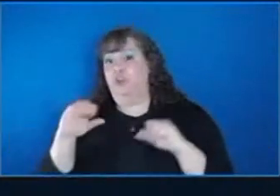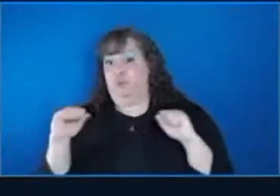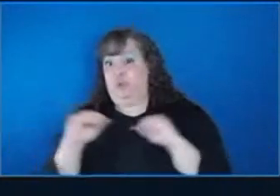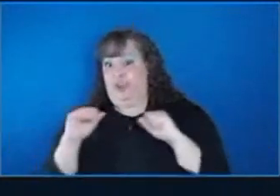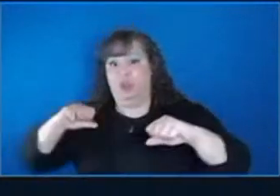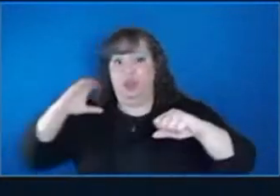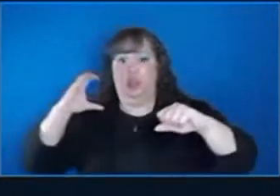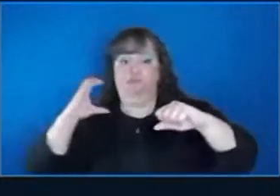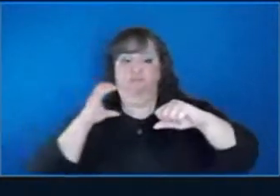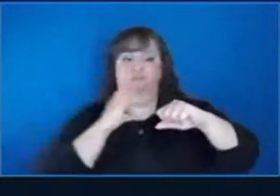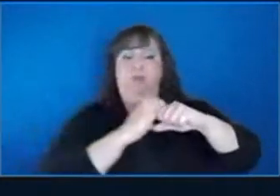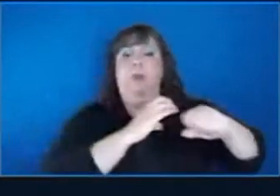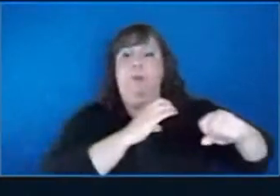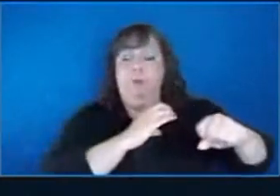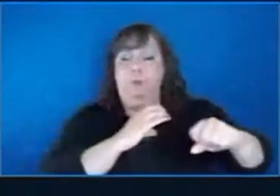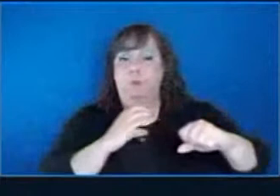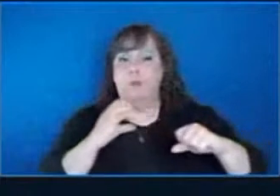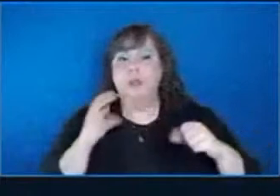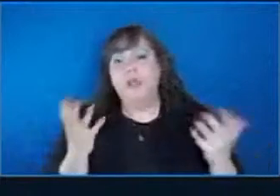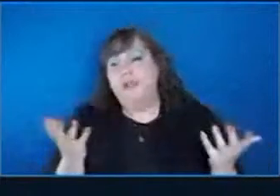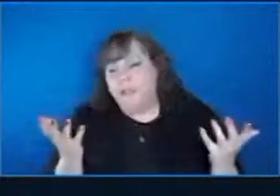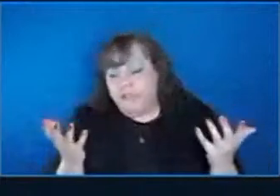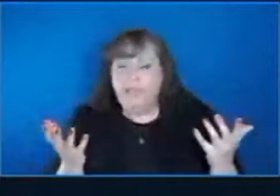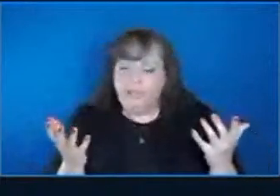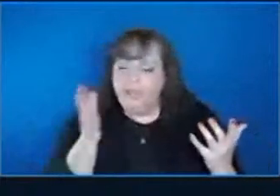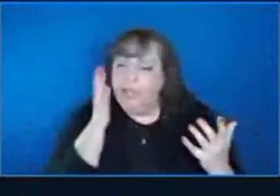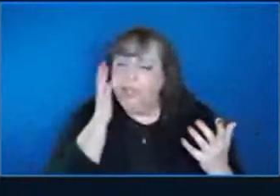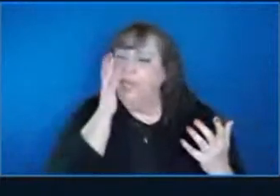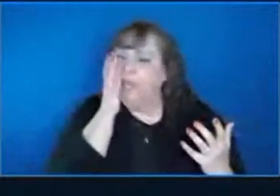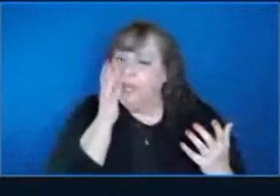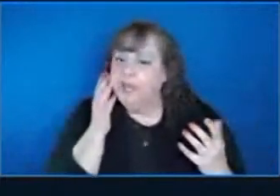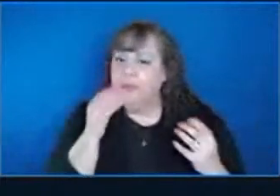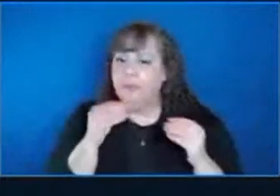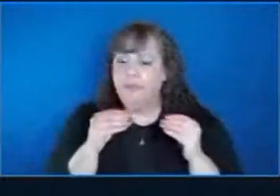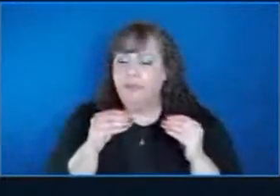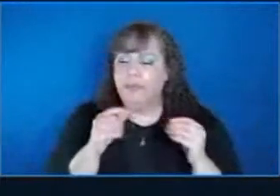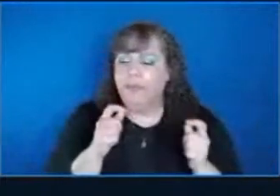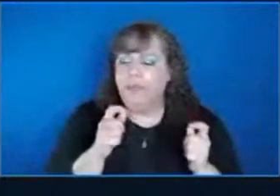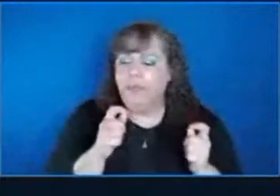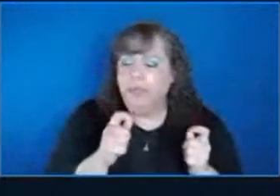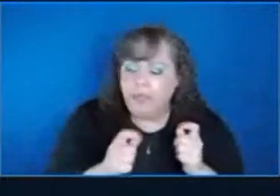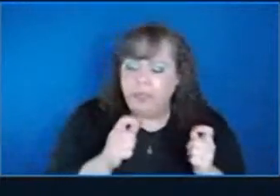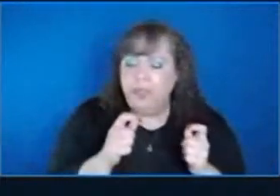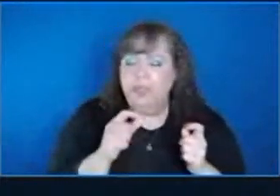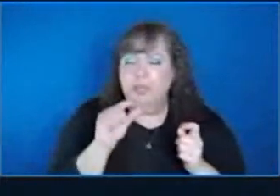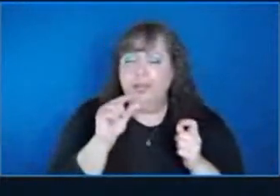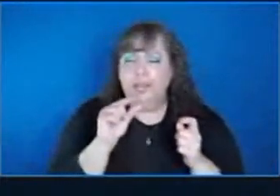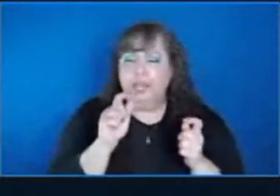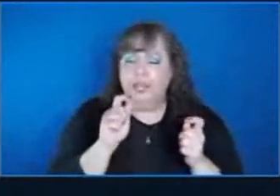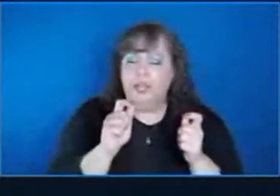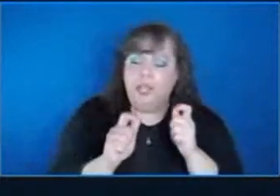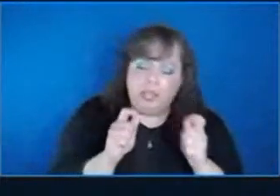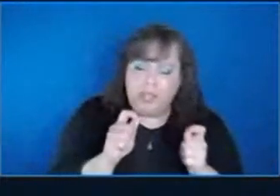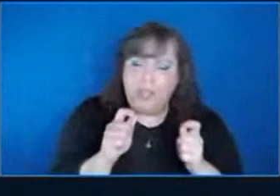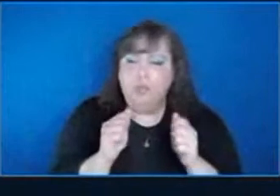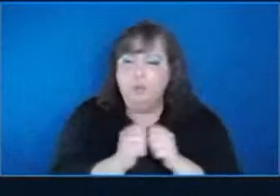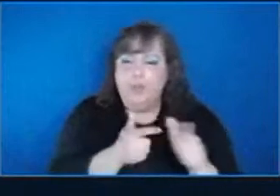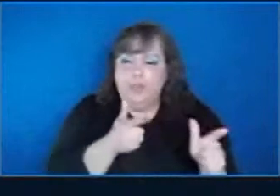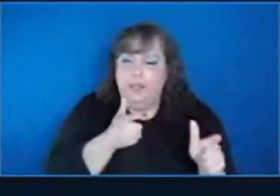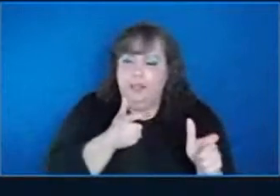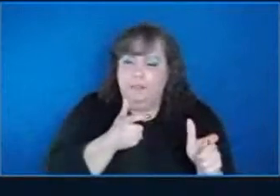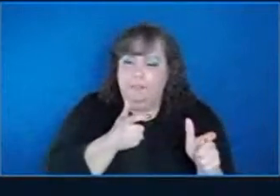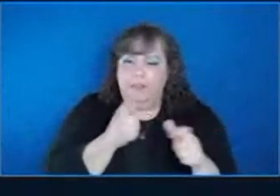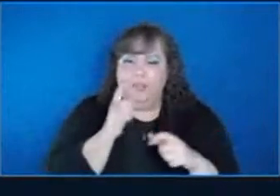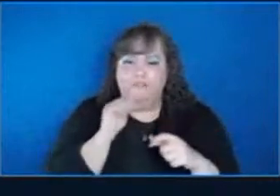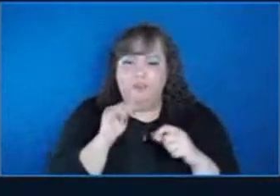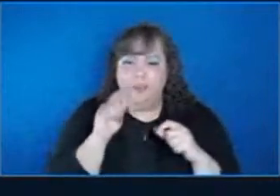of rocks. So it's going to make a little bit of a little tiny change in the speed of that little moon, but